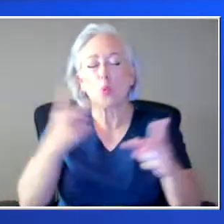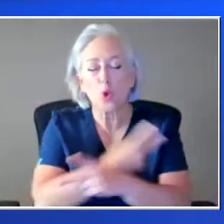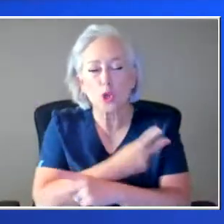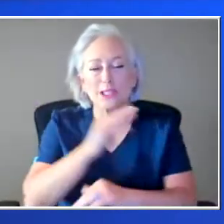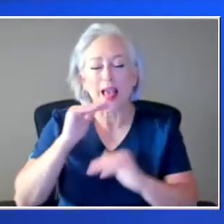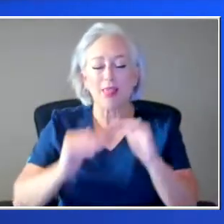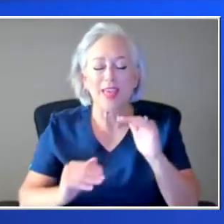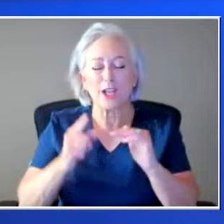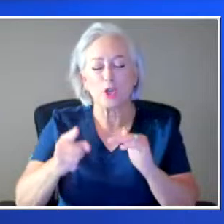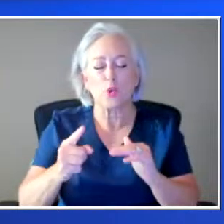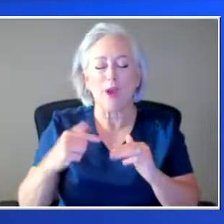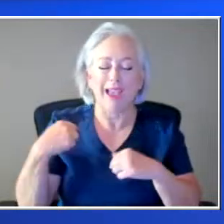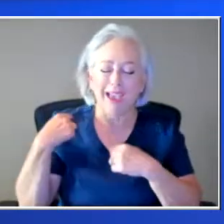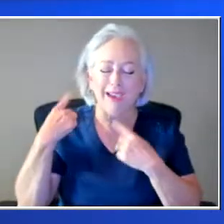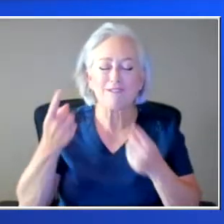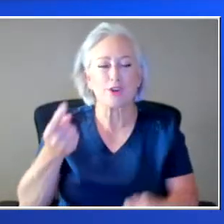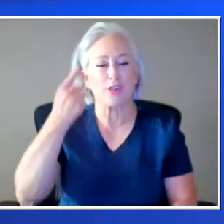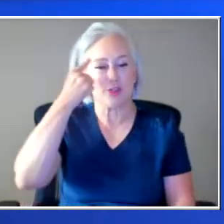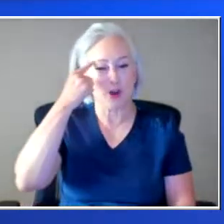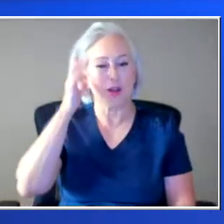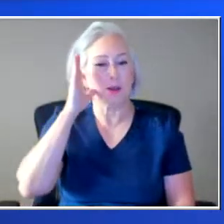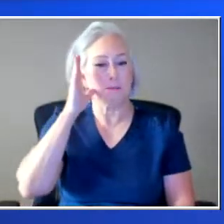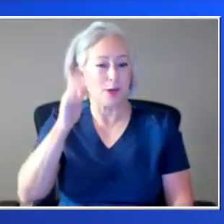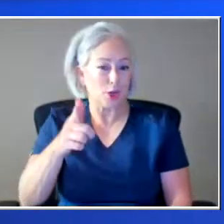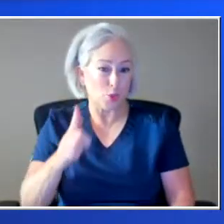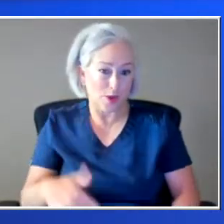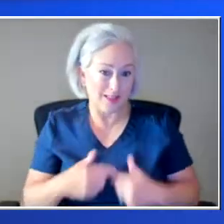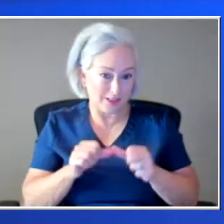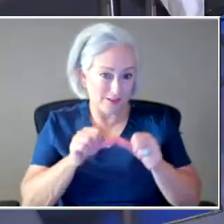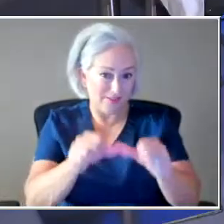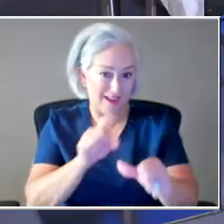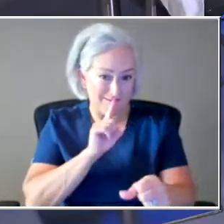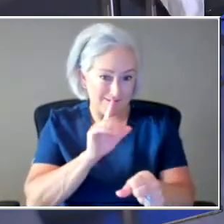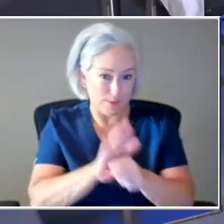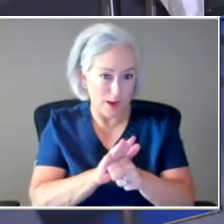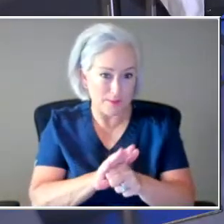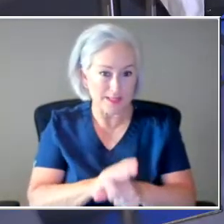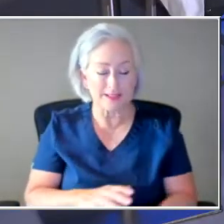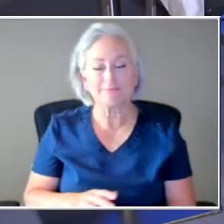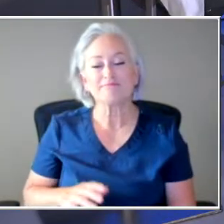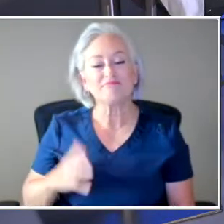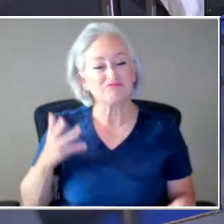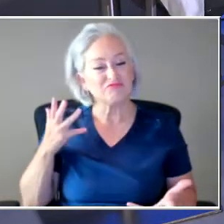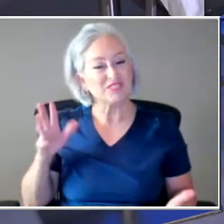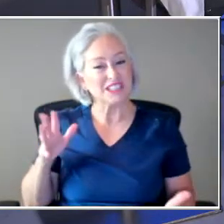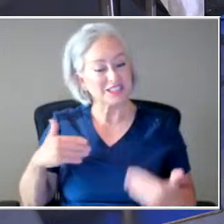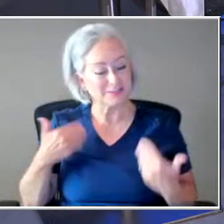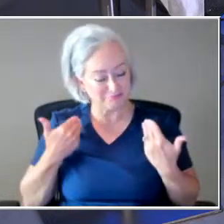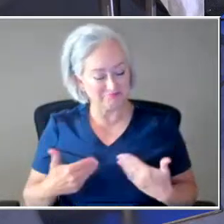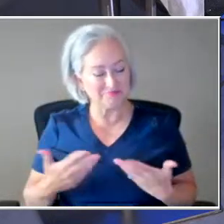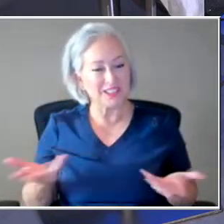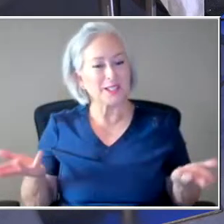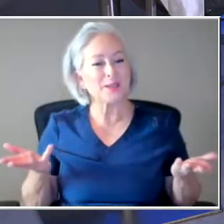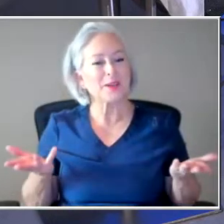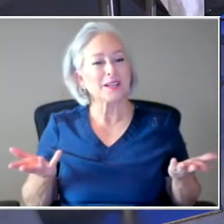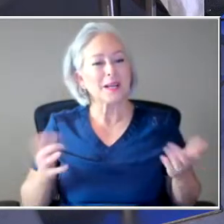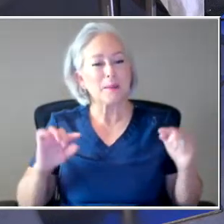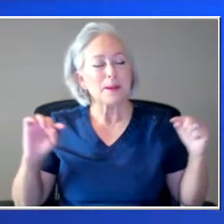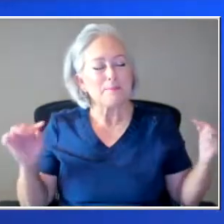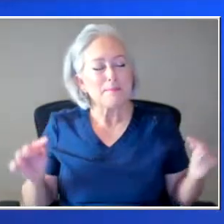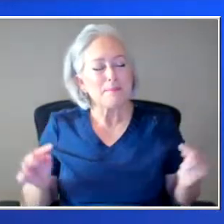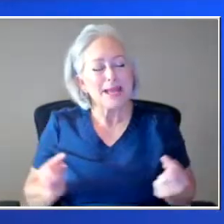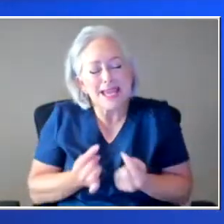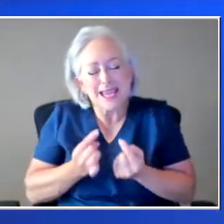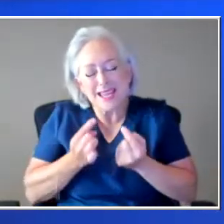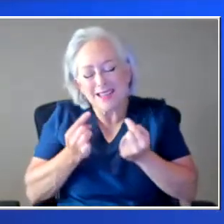going to bring you back. And they did. But those were the darkest days, those moments, that pain. Just pain. I mean, pain